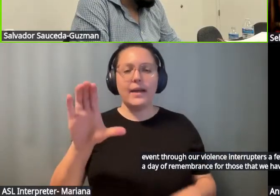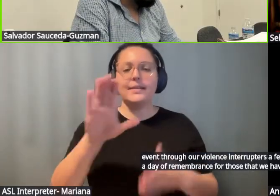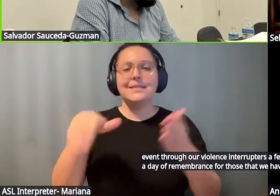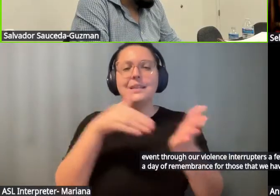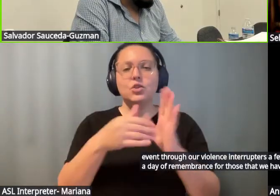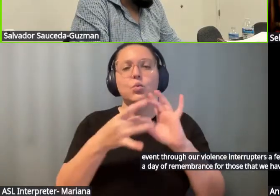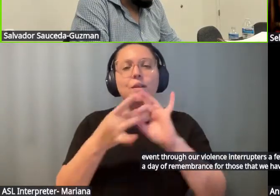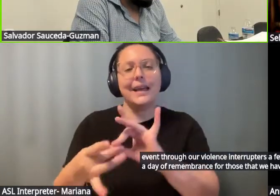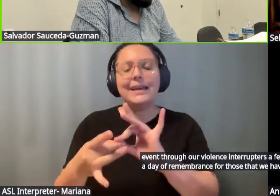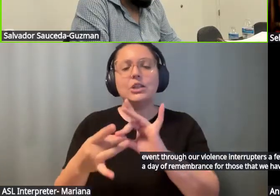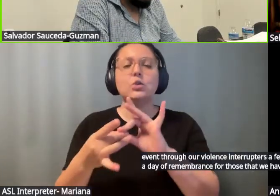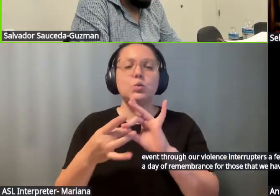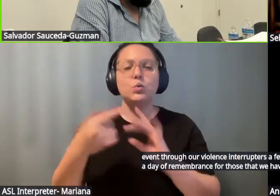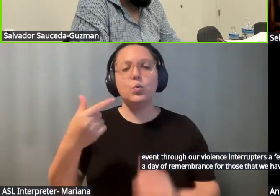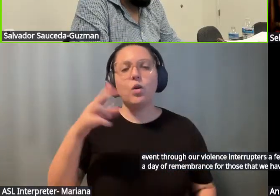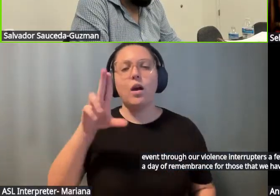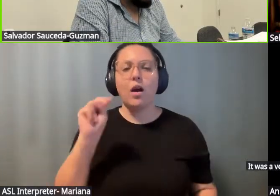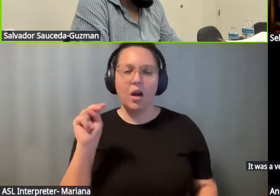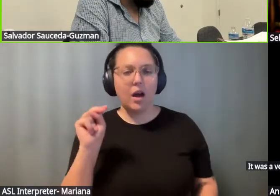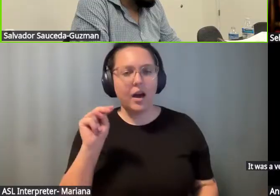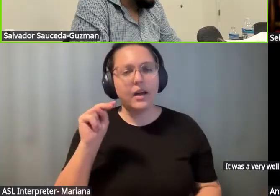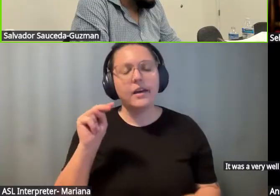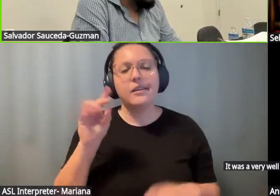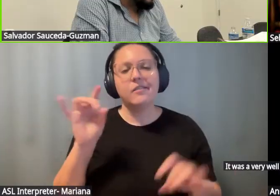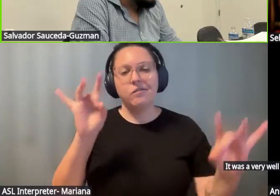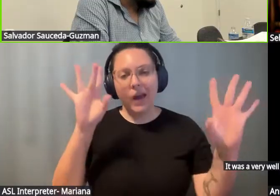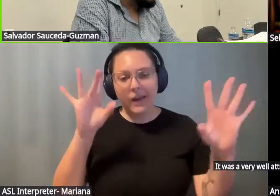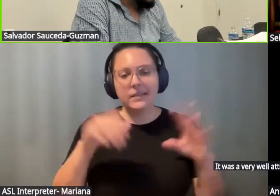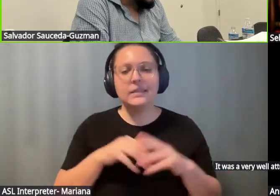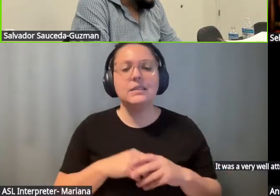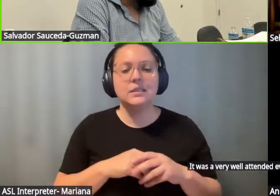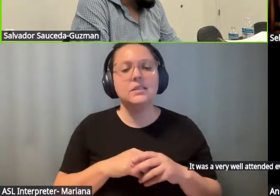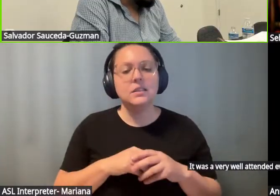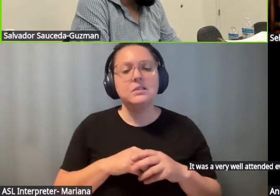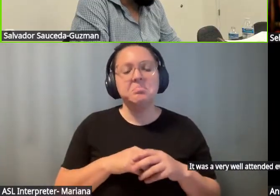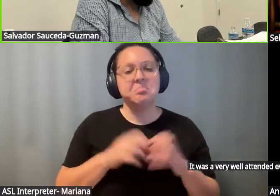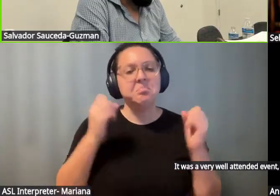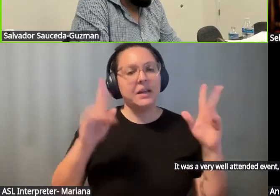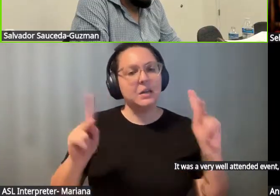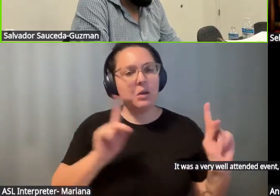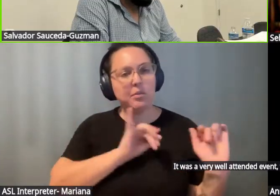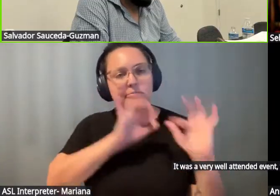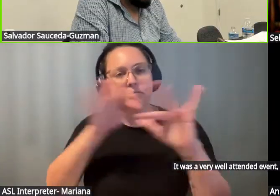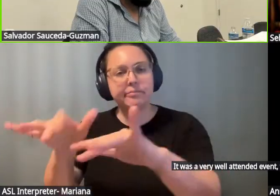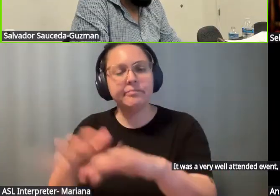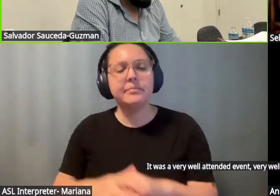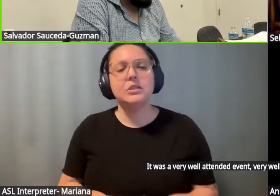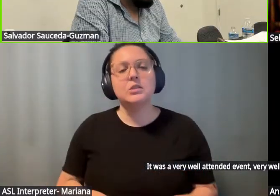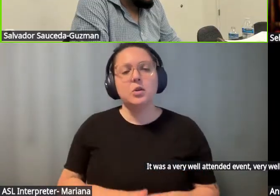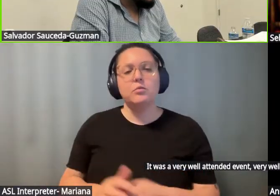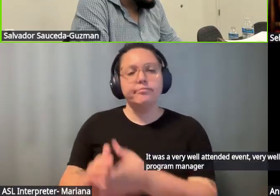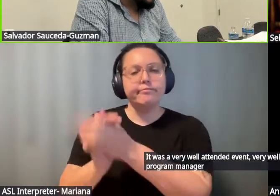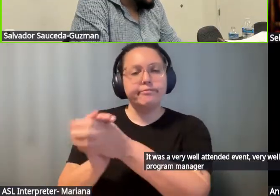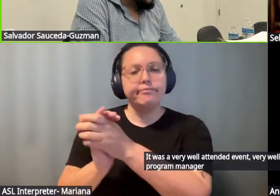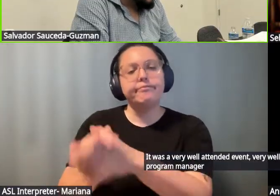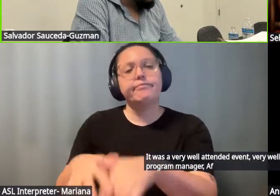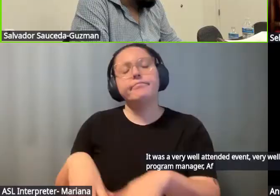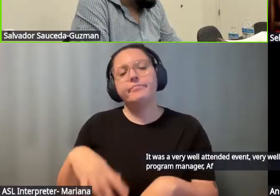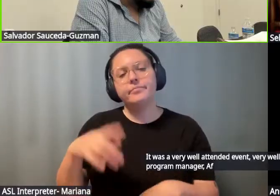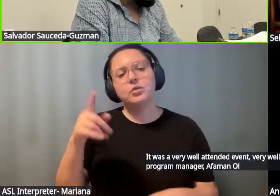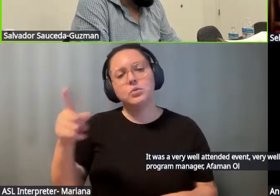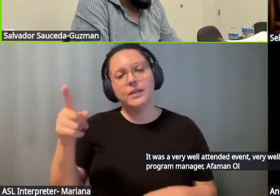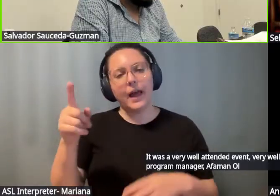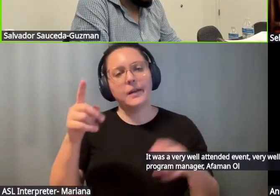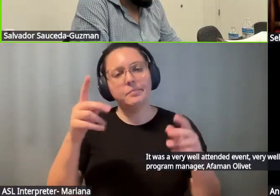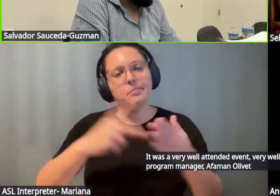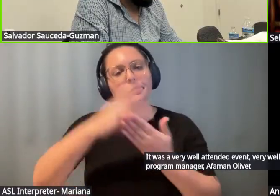violence. It was a very well attended event, very well resourced event. Shout out to the program manager off of Mount Olivet,